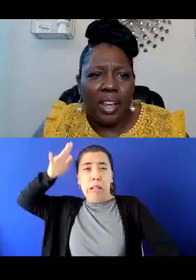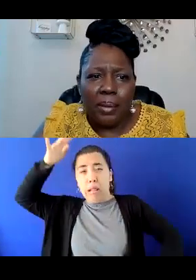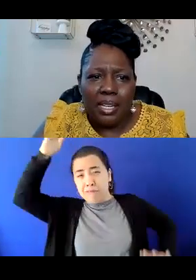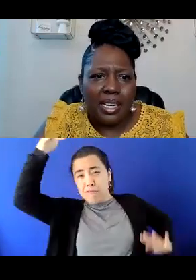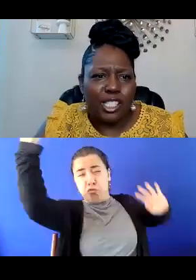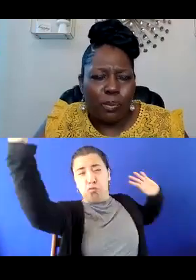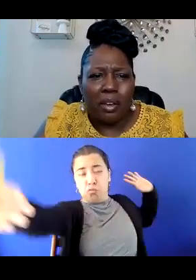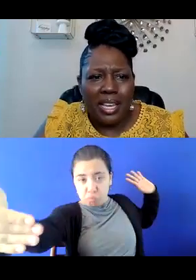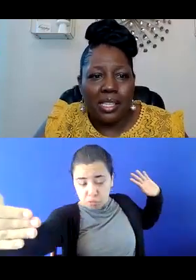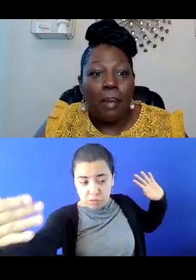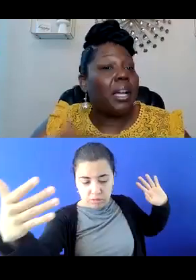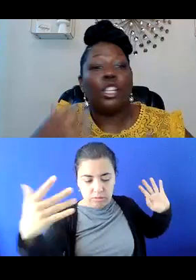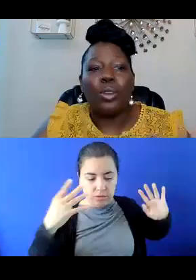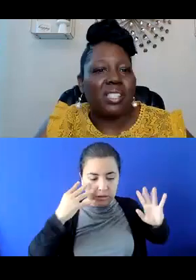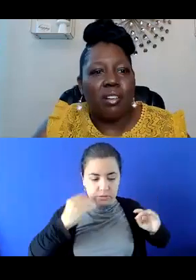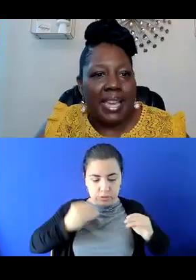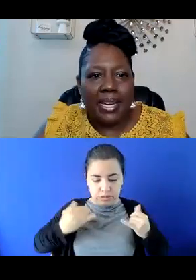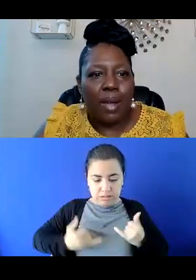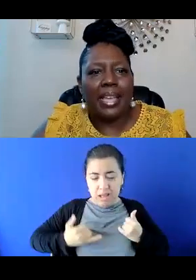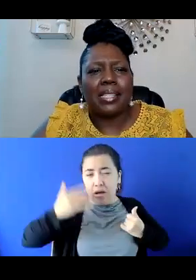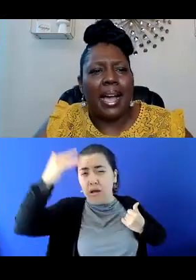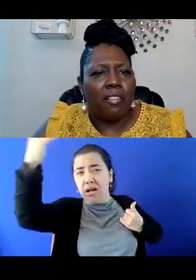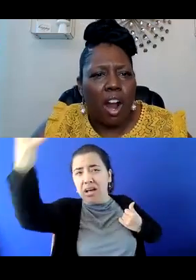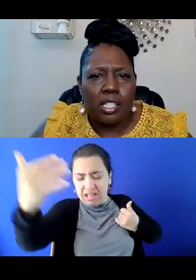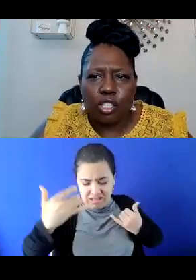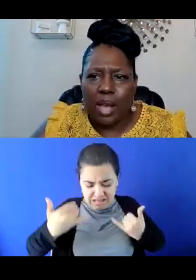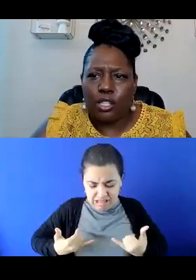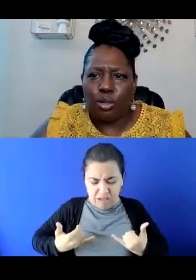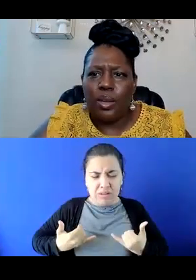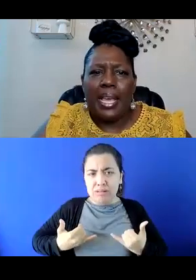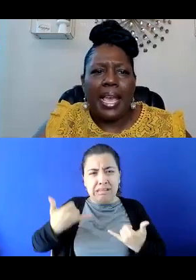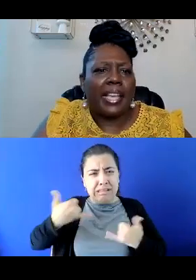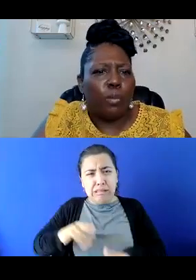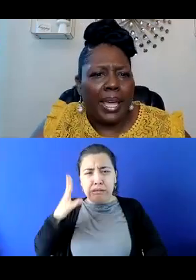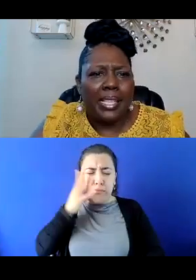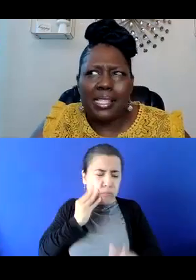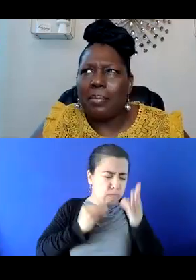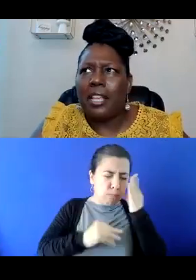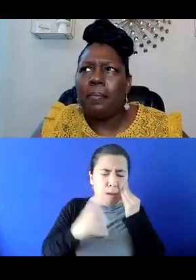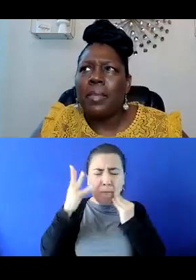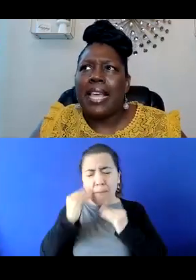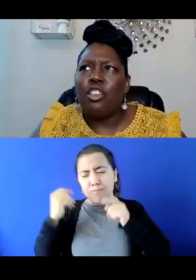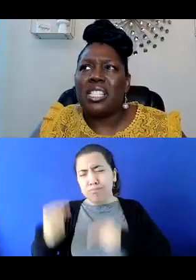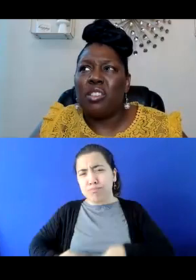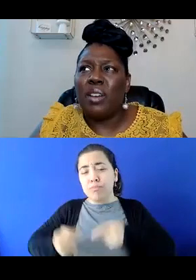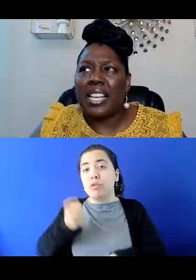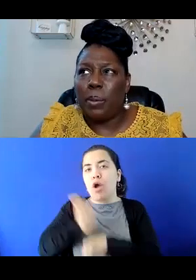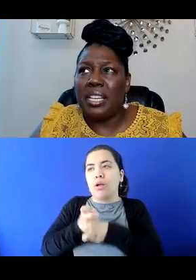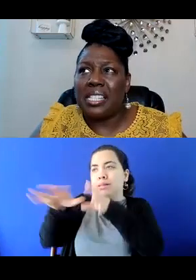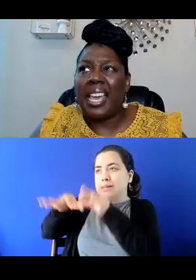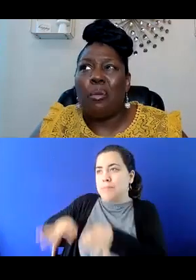give a very good experience because we're still in it, right? It's kind of hard to try to explain something that you're